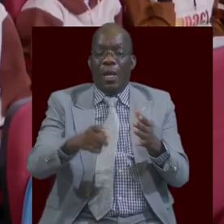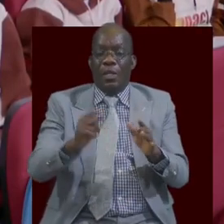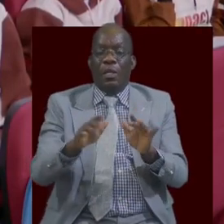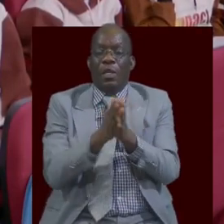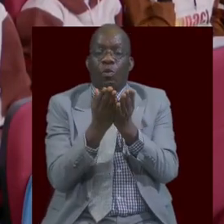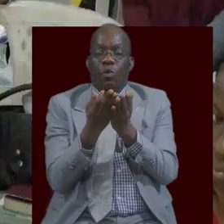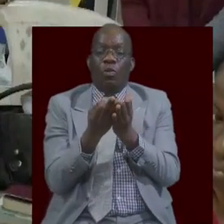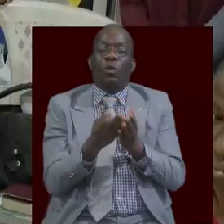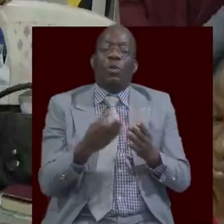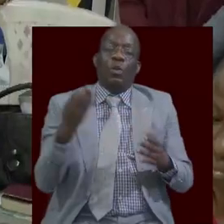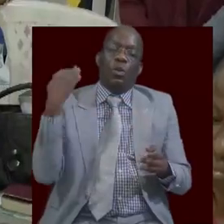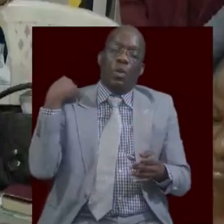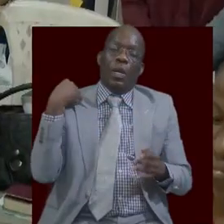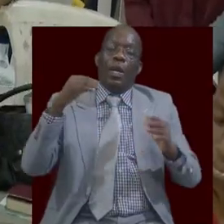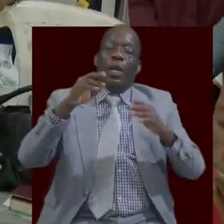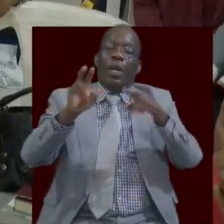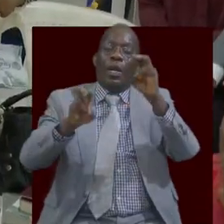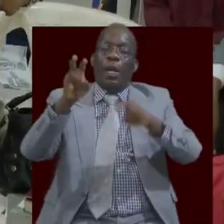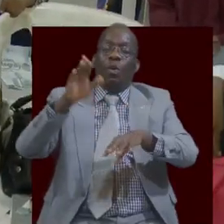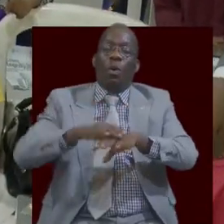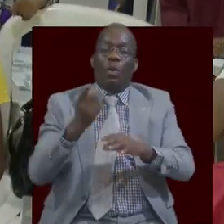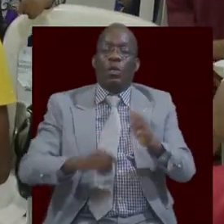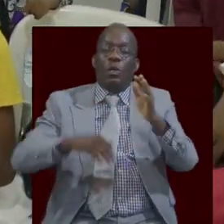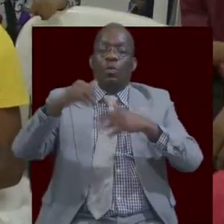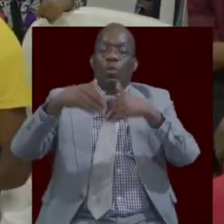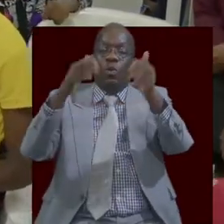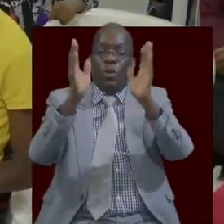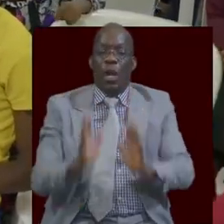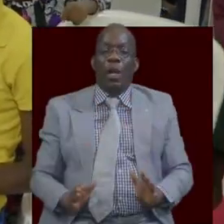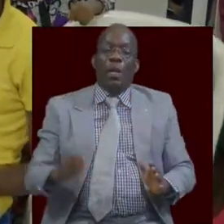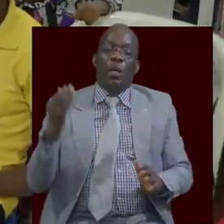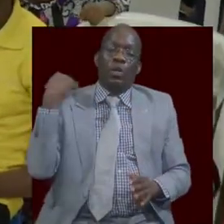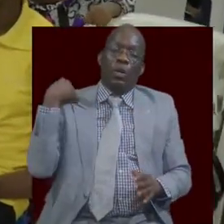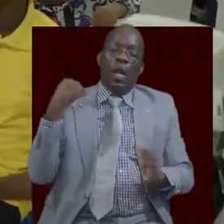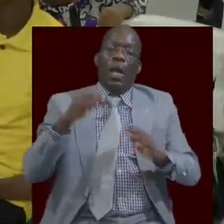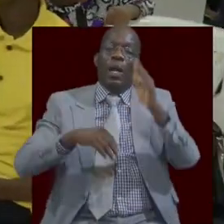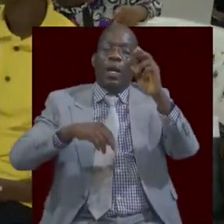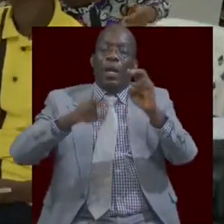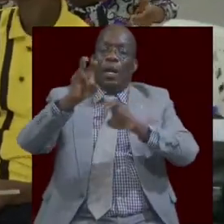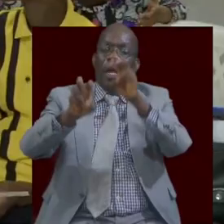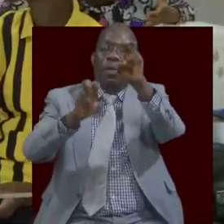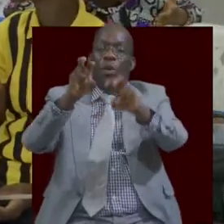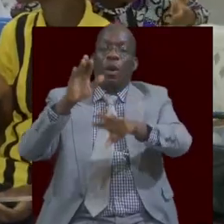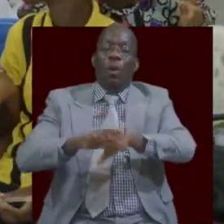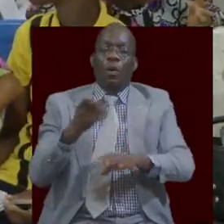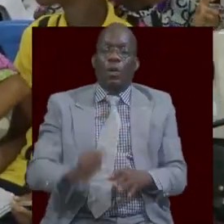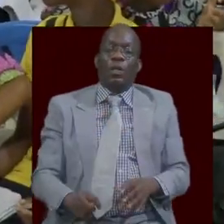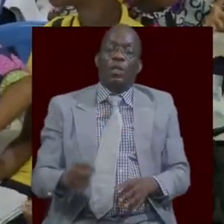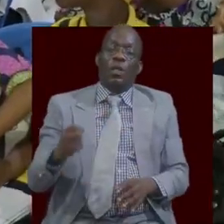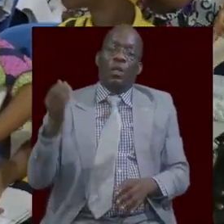builder's shoulder. Climb on the shoulder of that man who is constructing